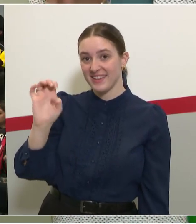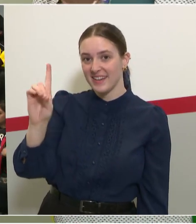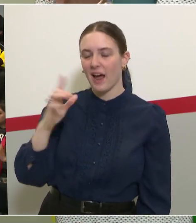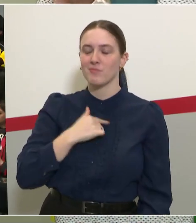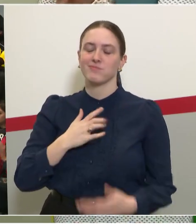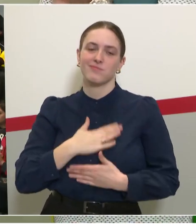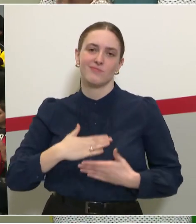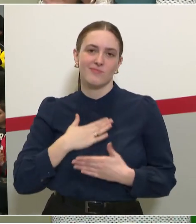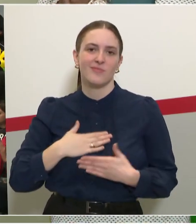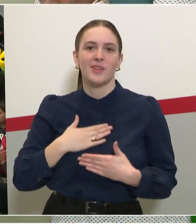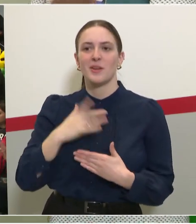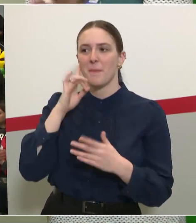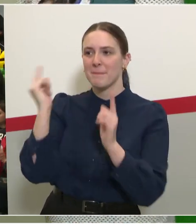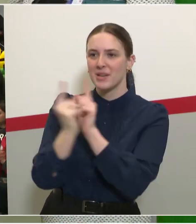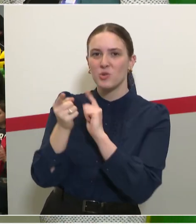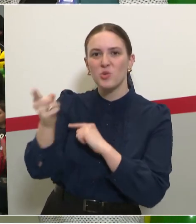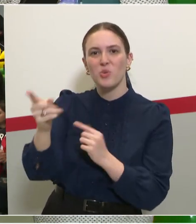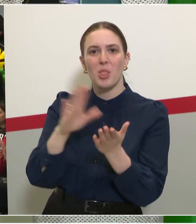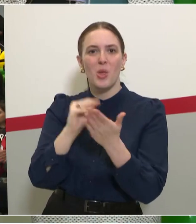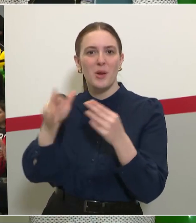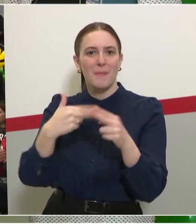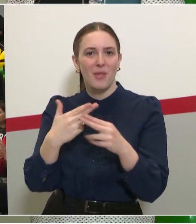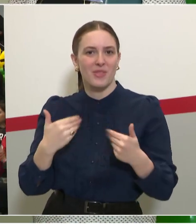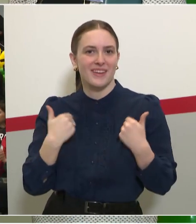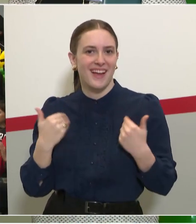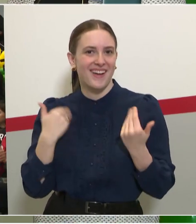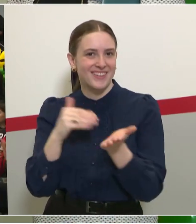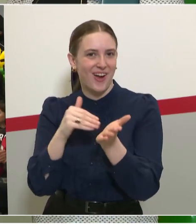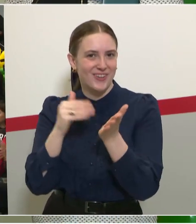these young doctors.